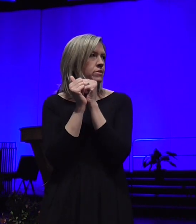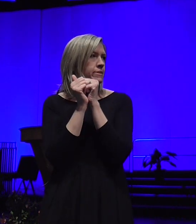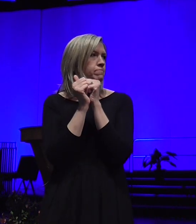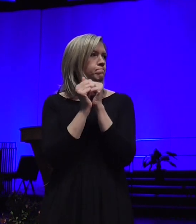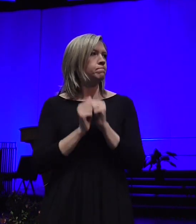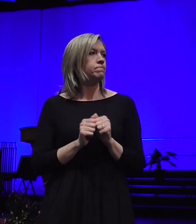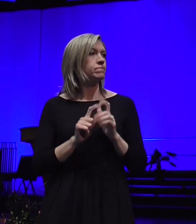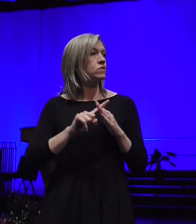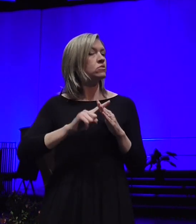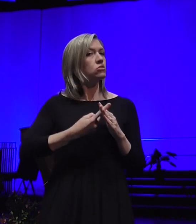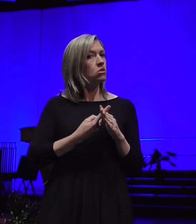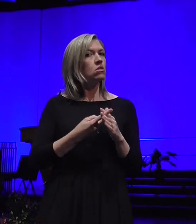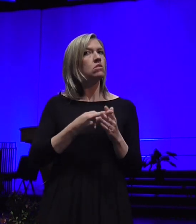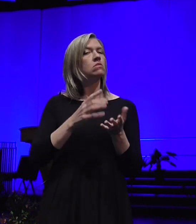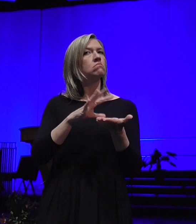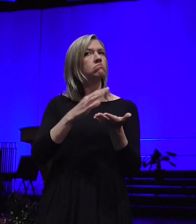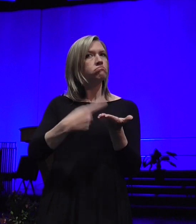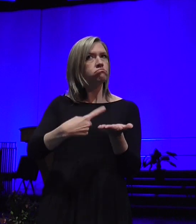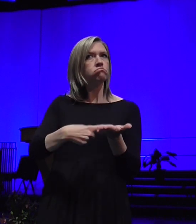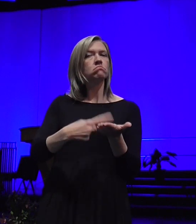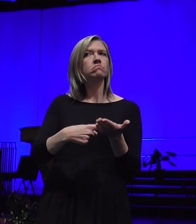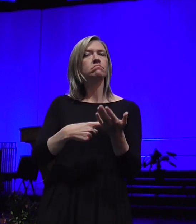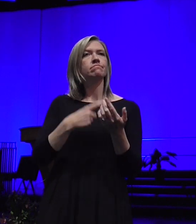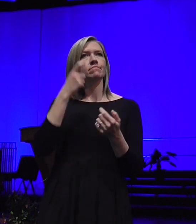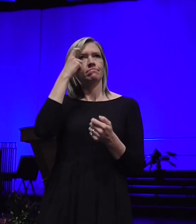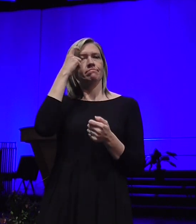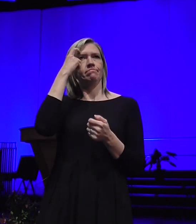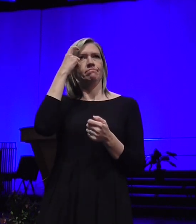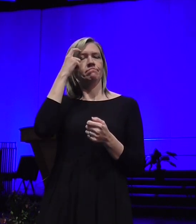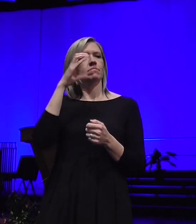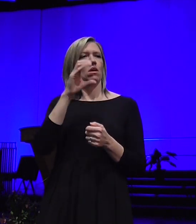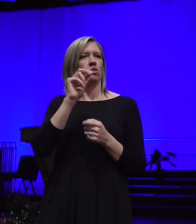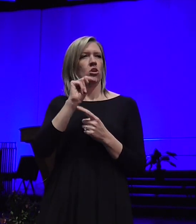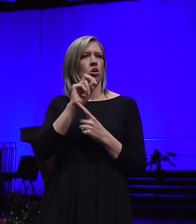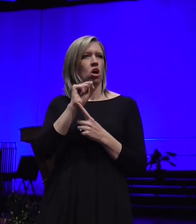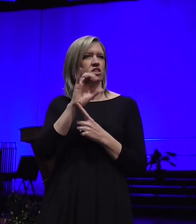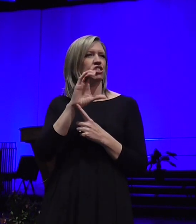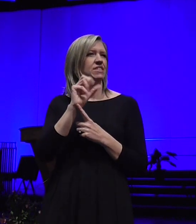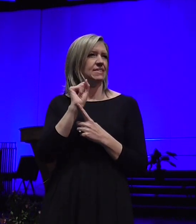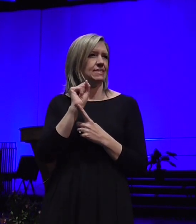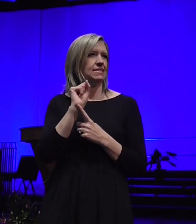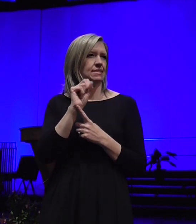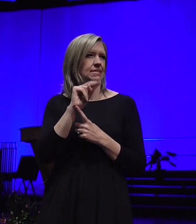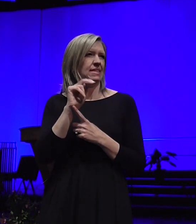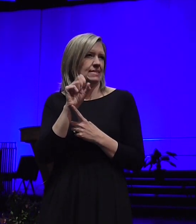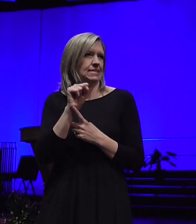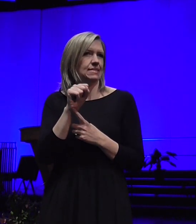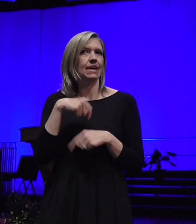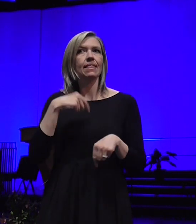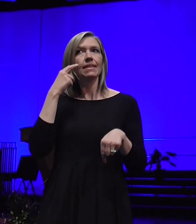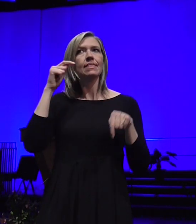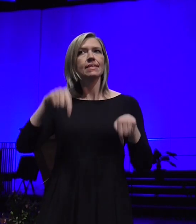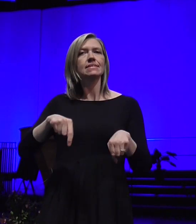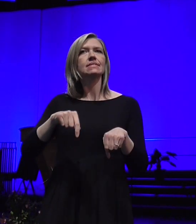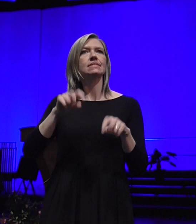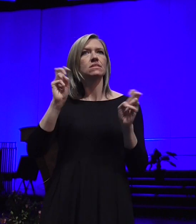Where I want to start is consciousness, because I think really the sacred earth is a consciousness